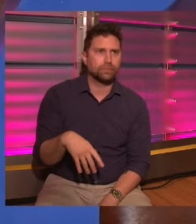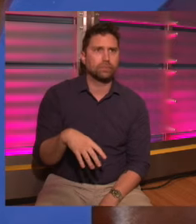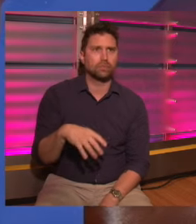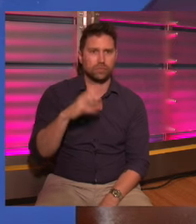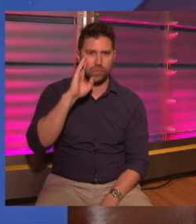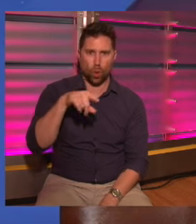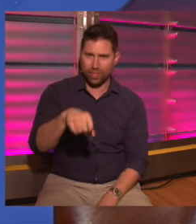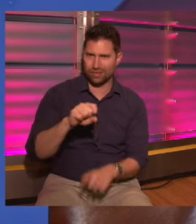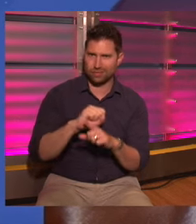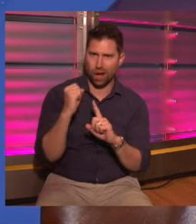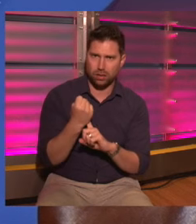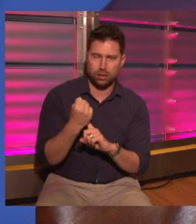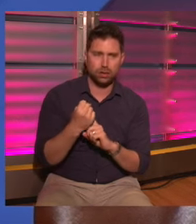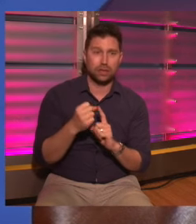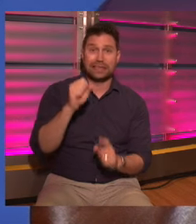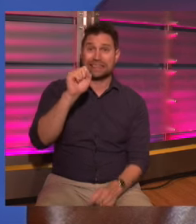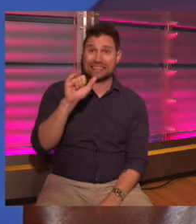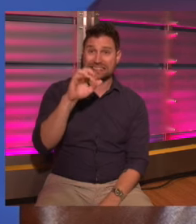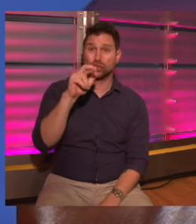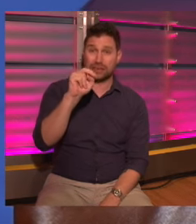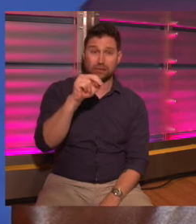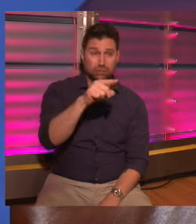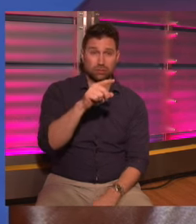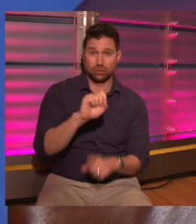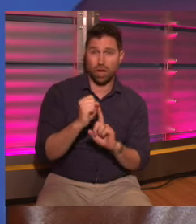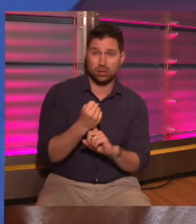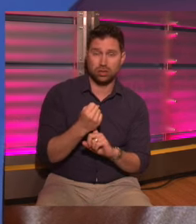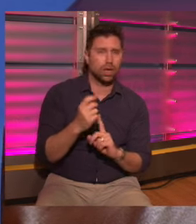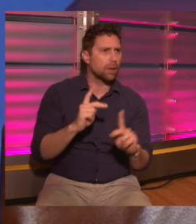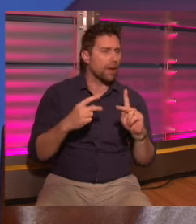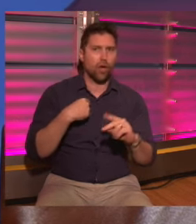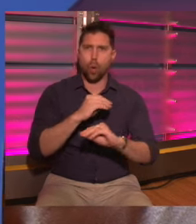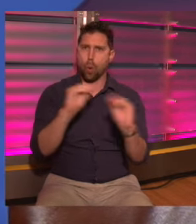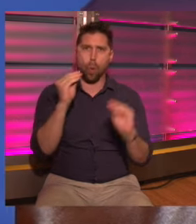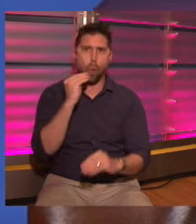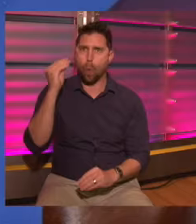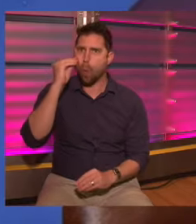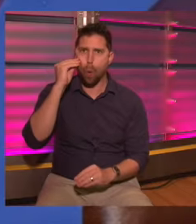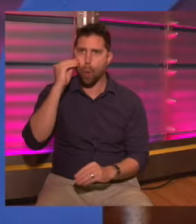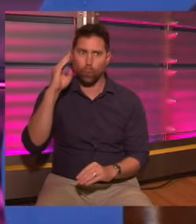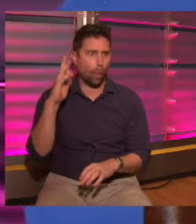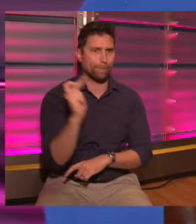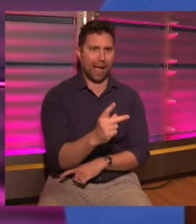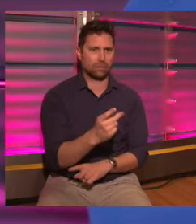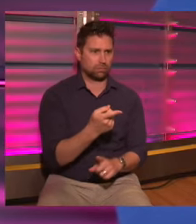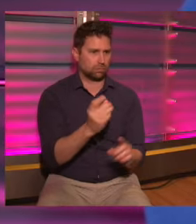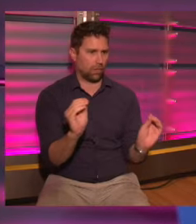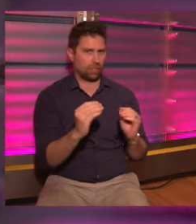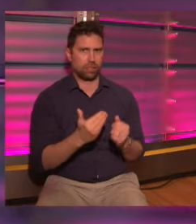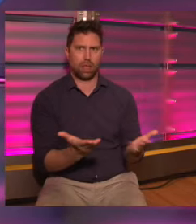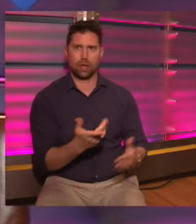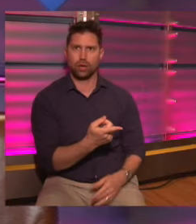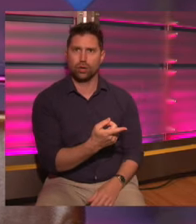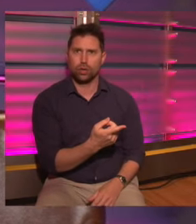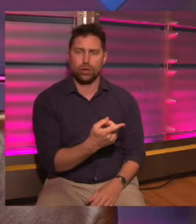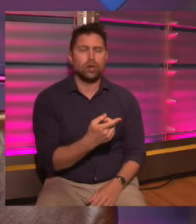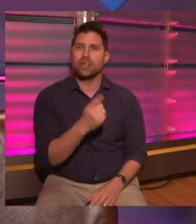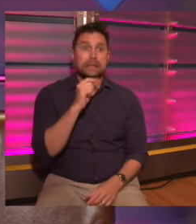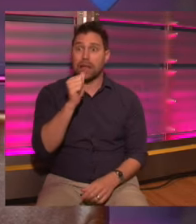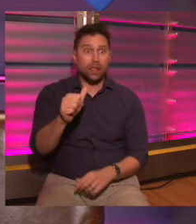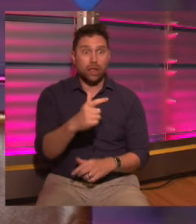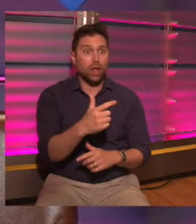context, the Syrian context, people have no home to go back to. It's not something like they chose to